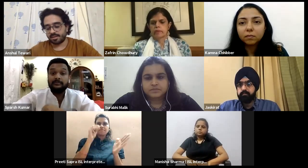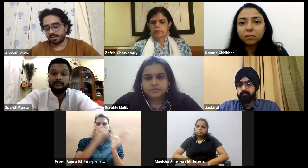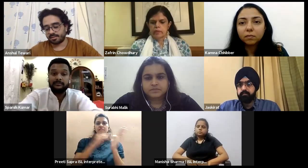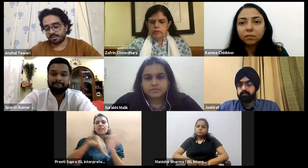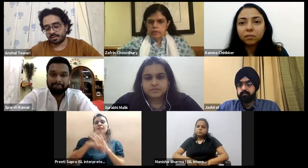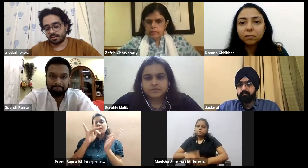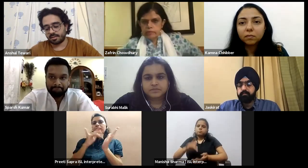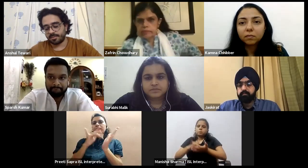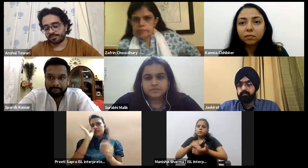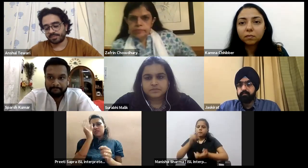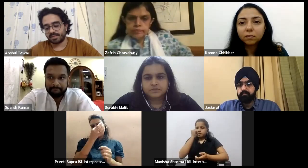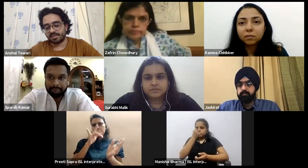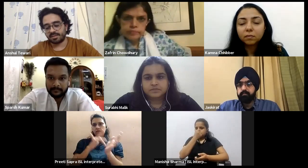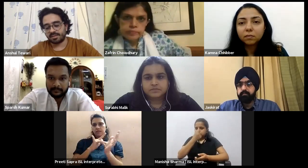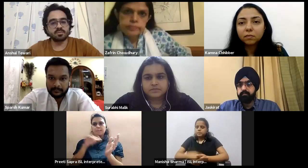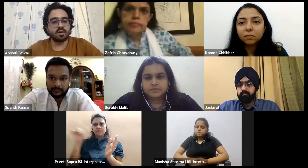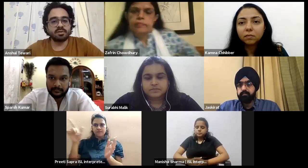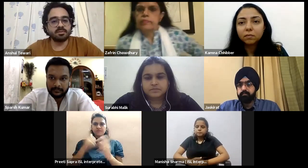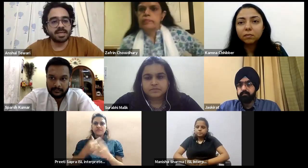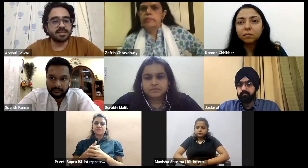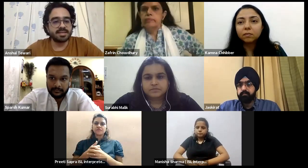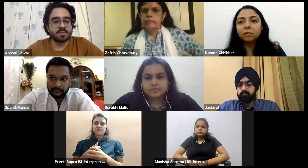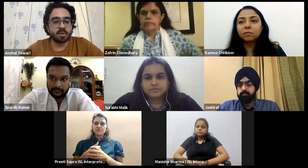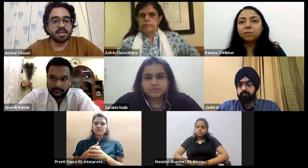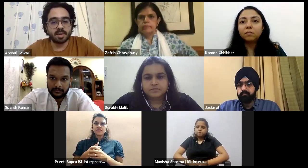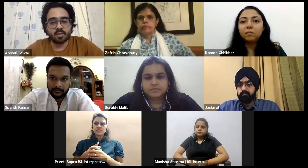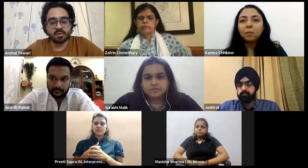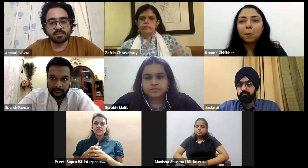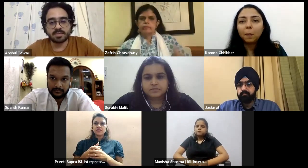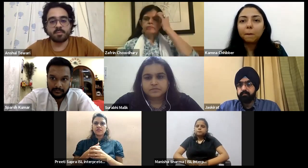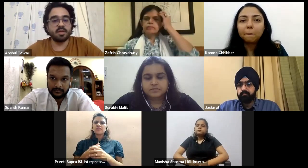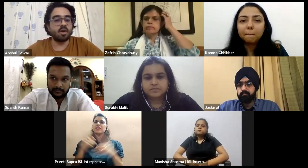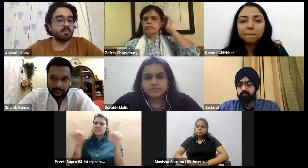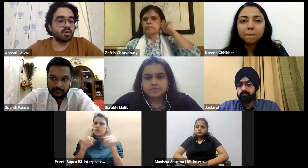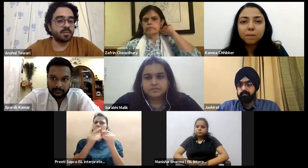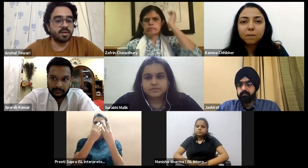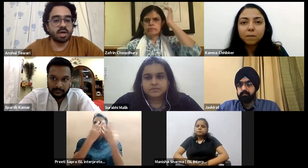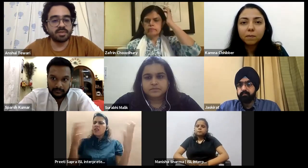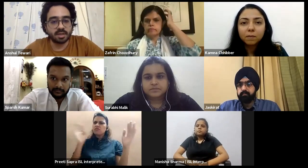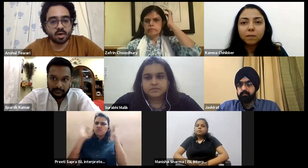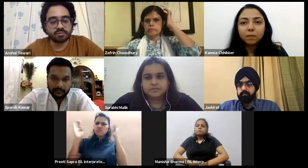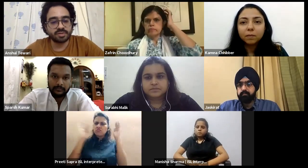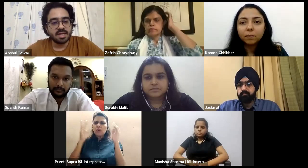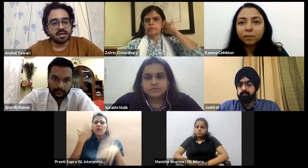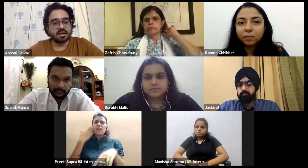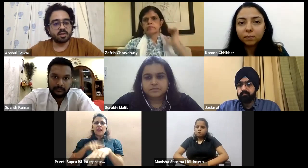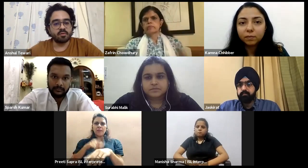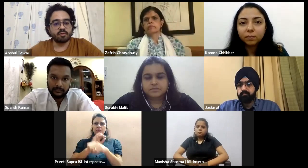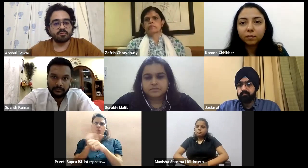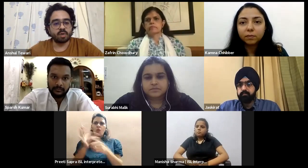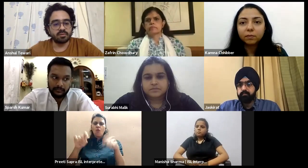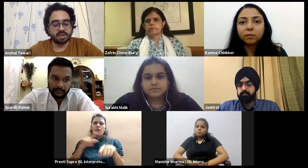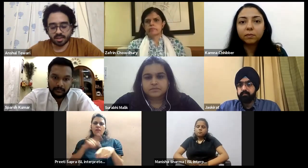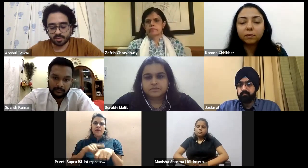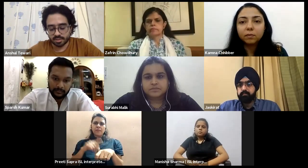And I think that was just one of the many things that probably came out. There's probably a lot more that we did not even hear of.